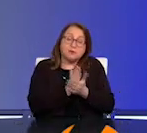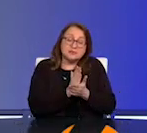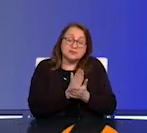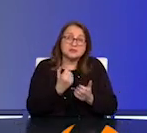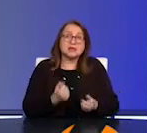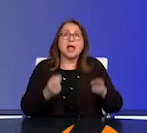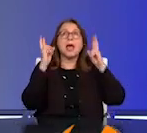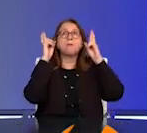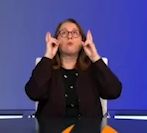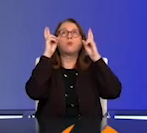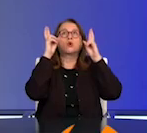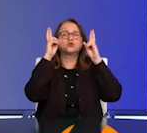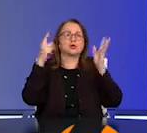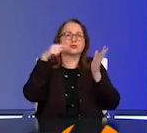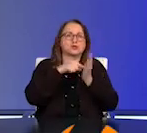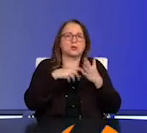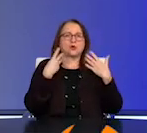ambition of 1821.